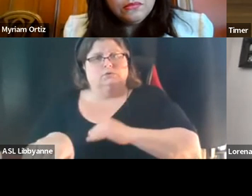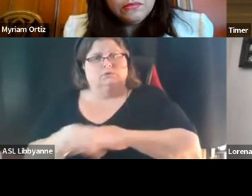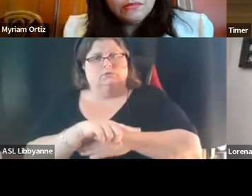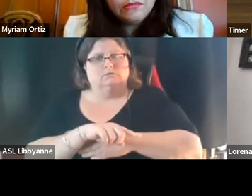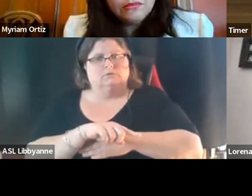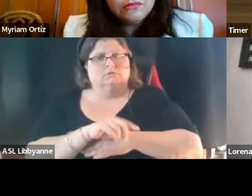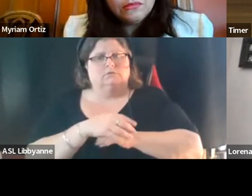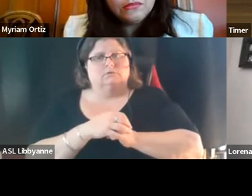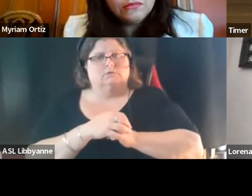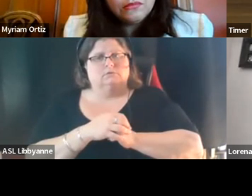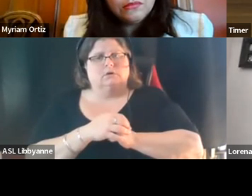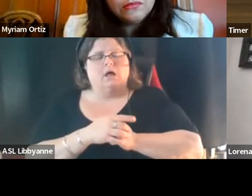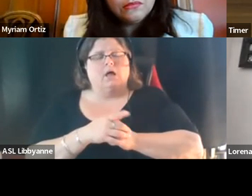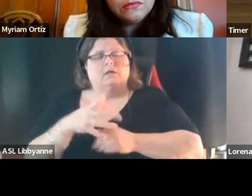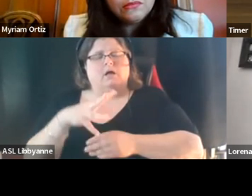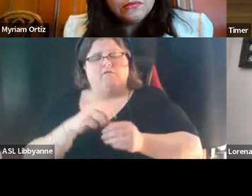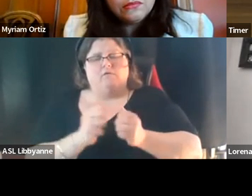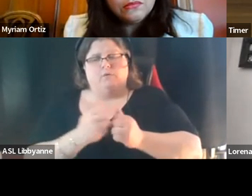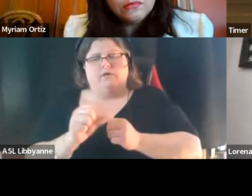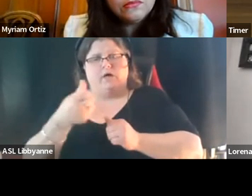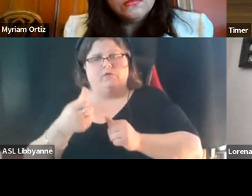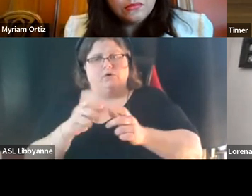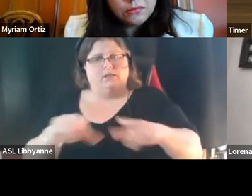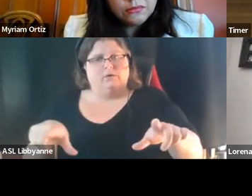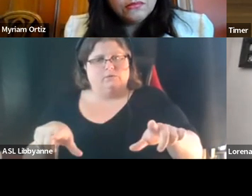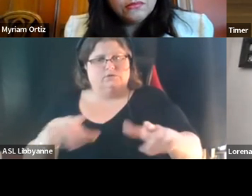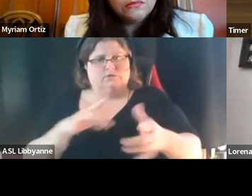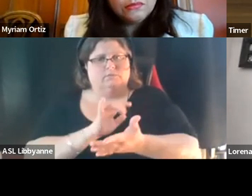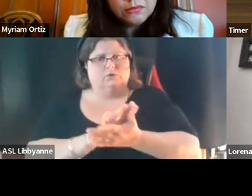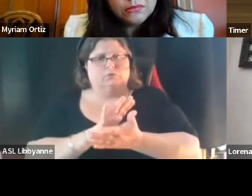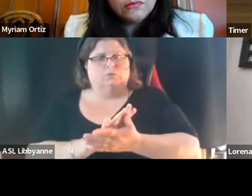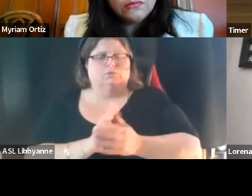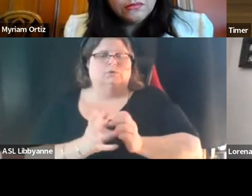other languages in middle schools.